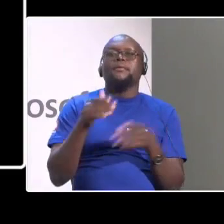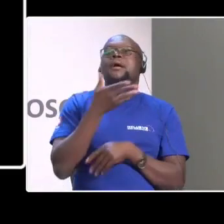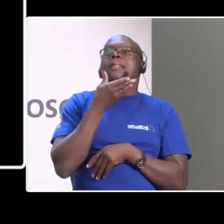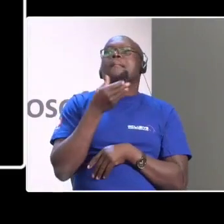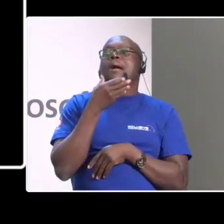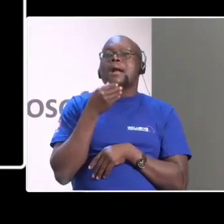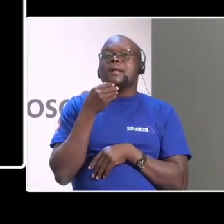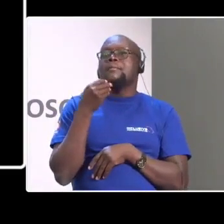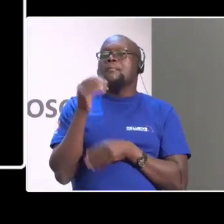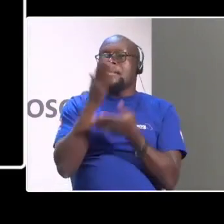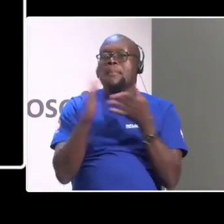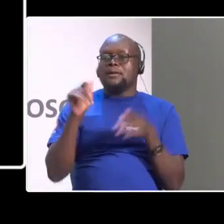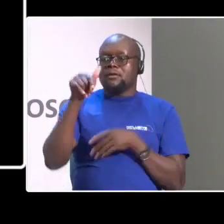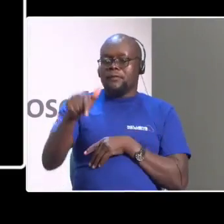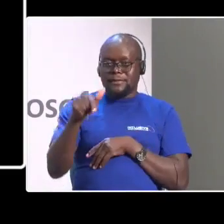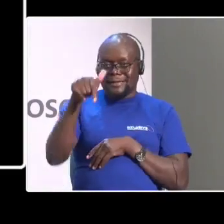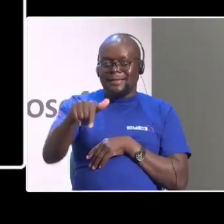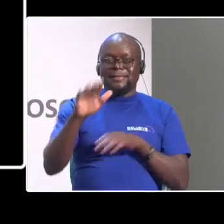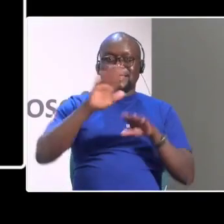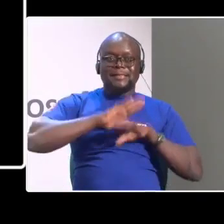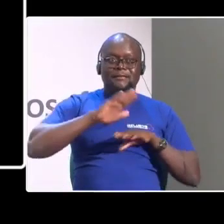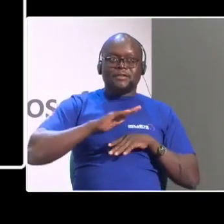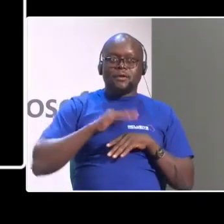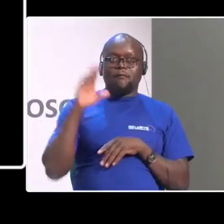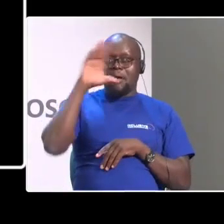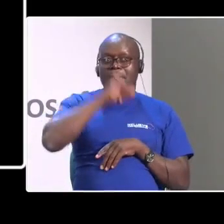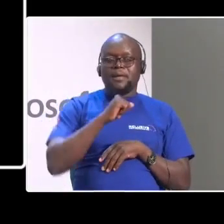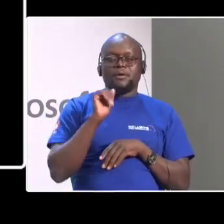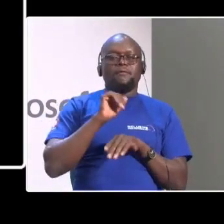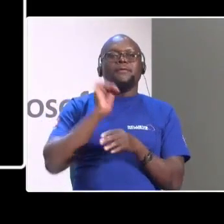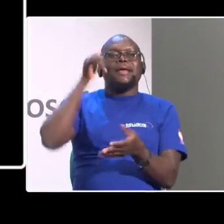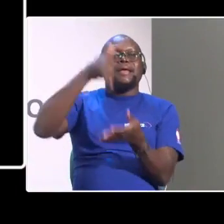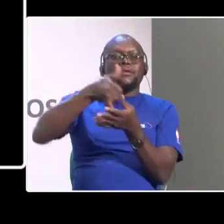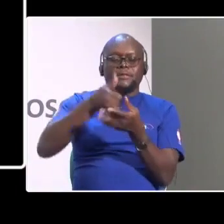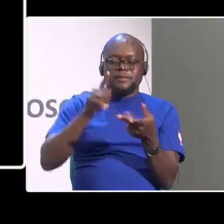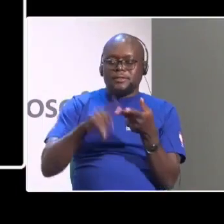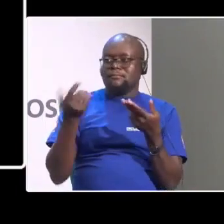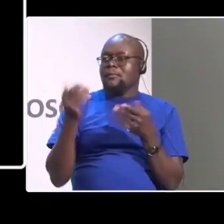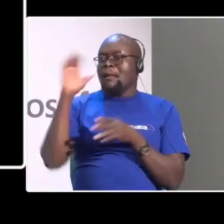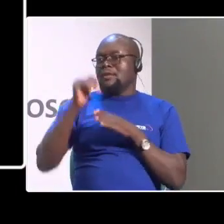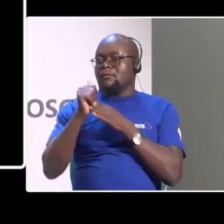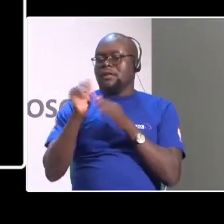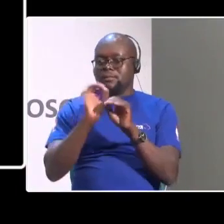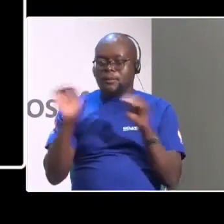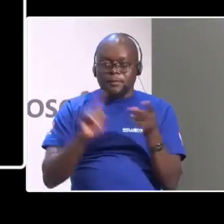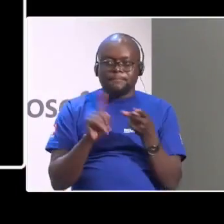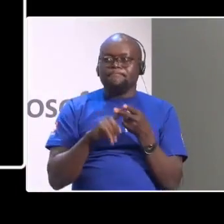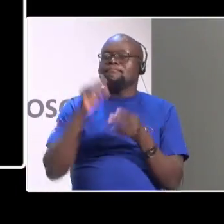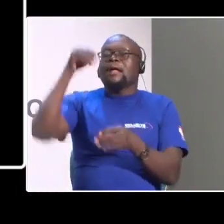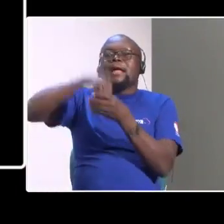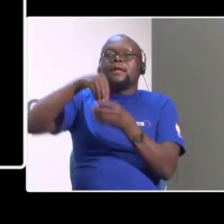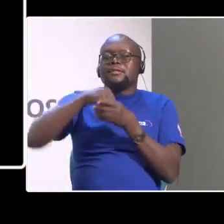power of dissatisfaction with the lack of inclusivity, the lack of leadership, the lack of